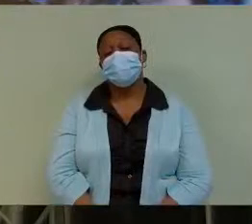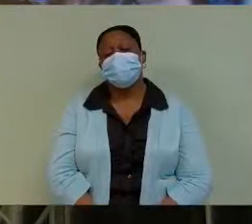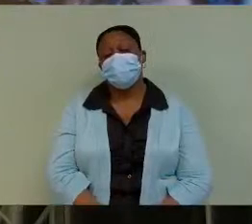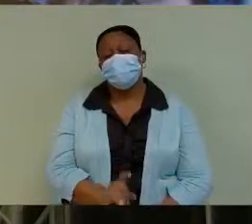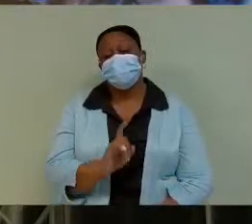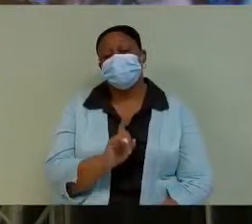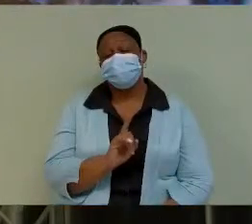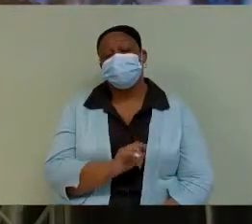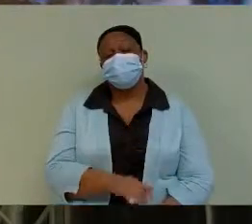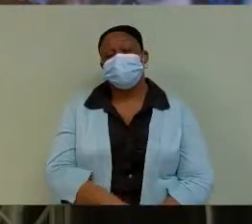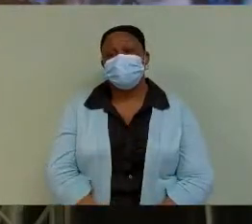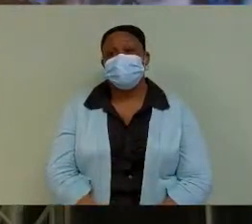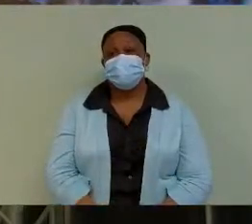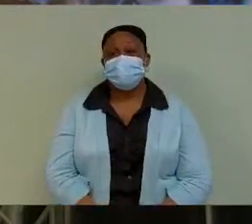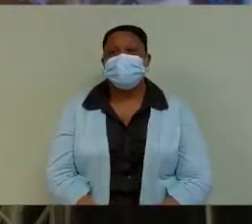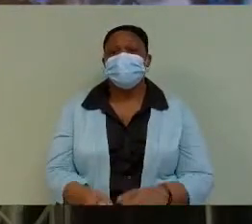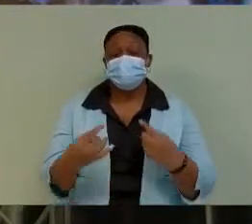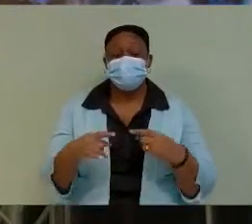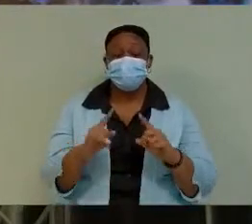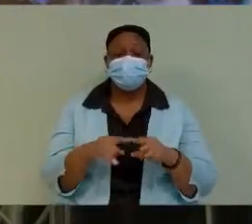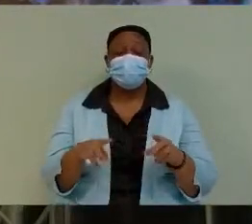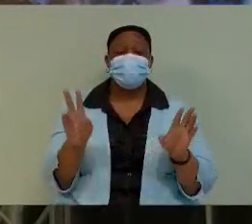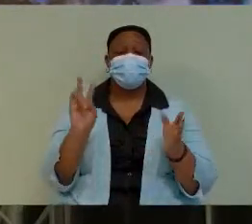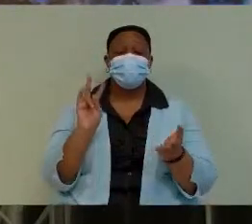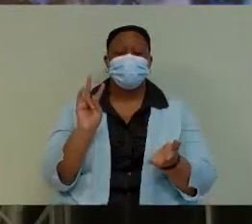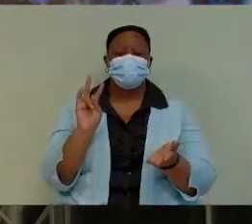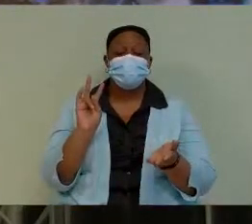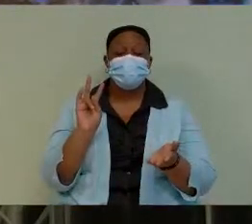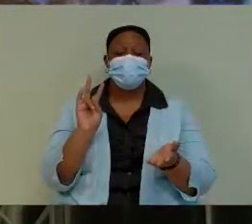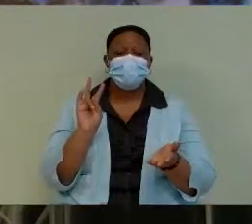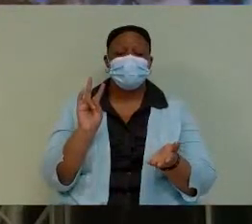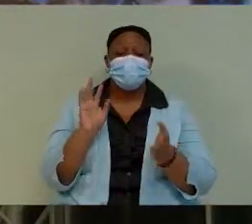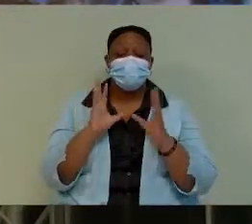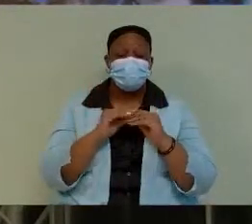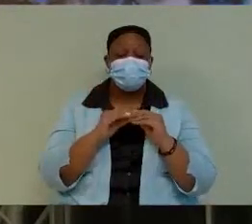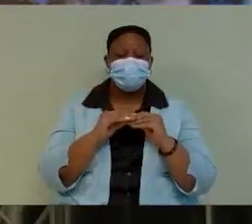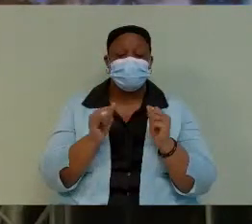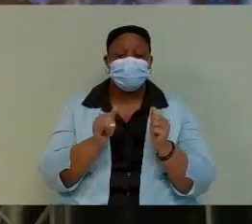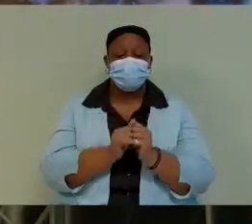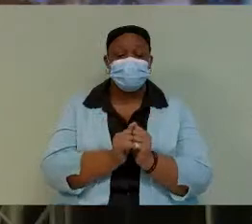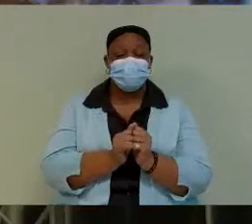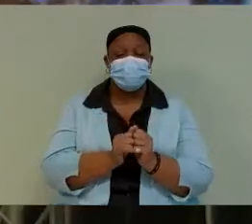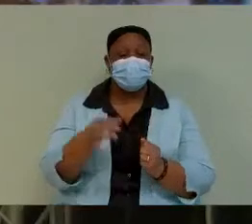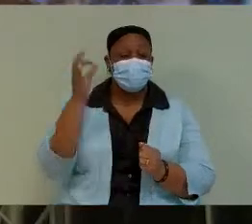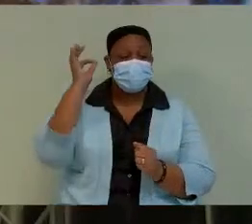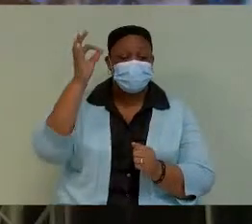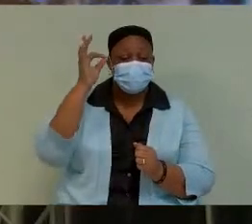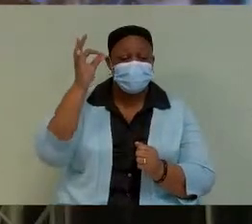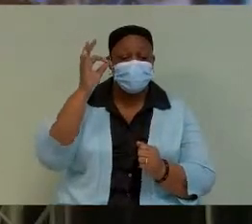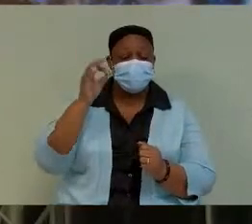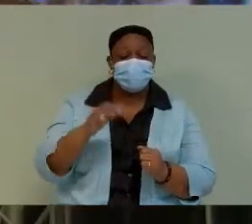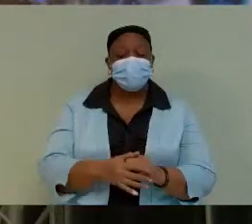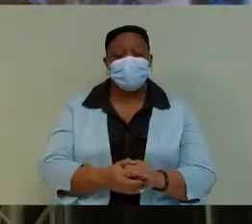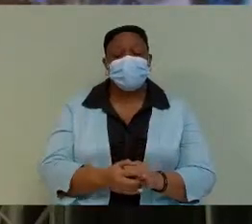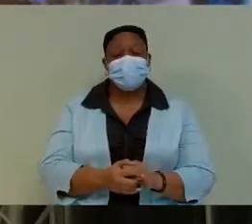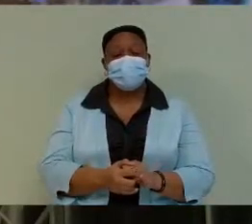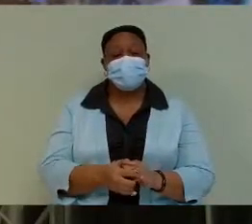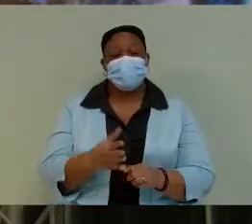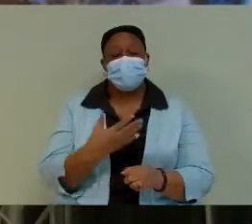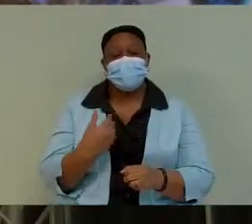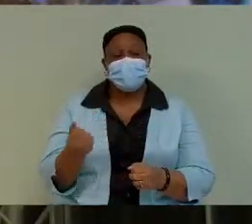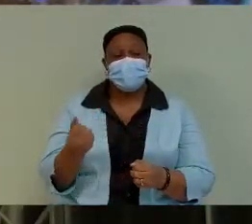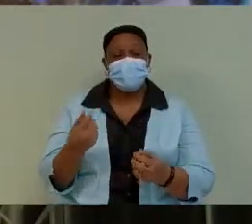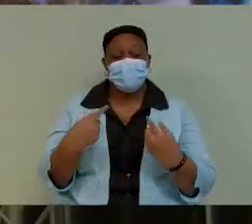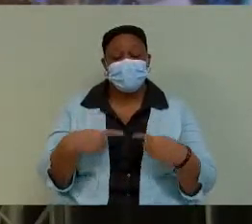stakeholder meetings, actually 2 of the 3 stakeholder meetings we had with the religious leaders, and we